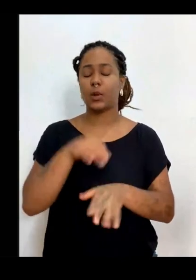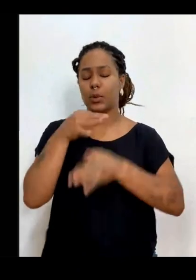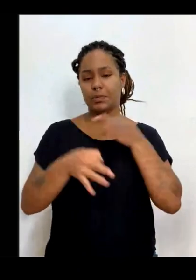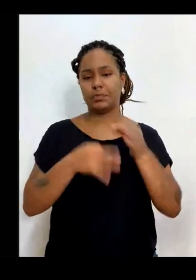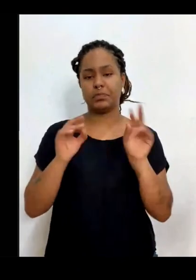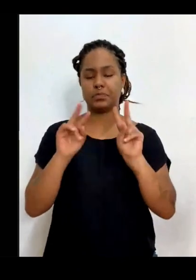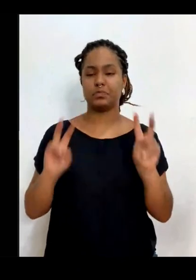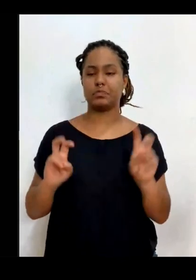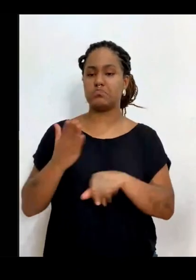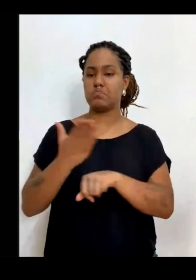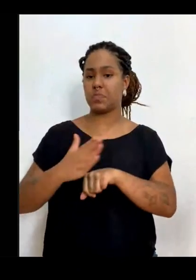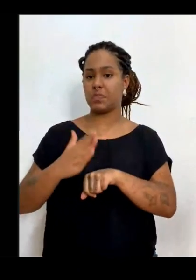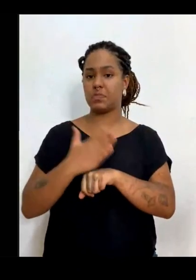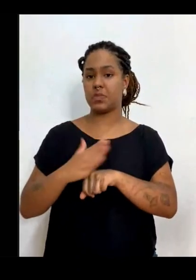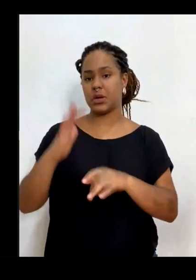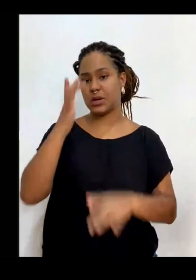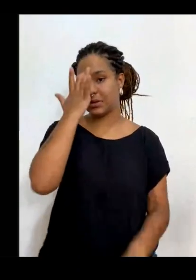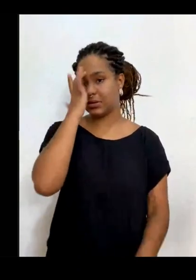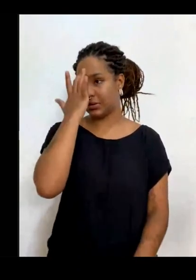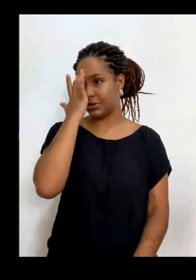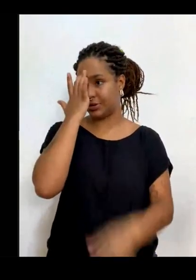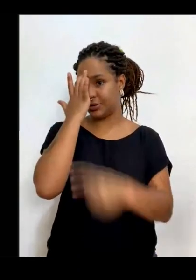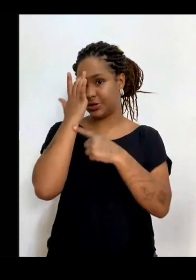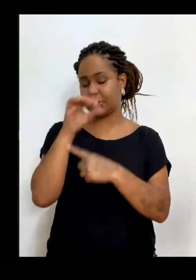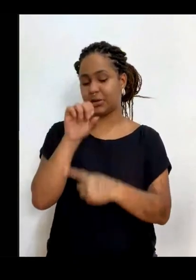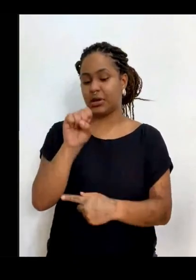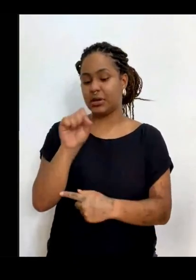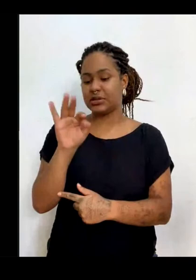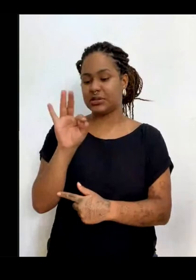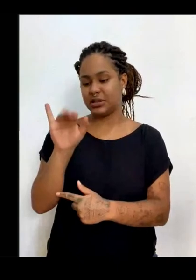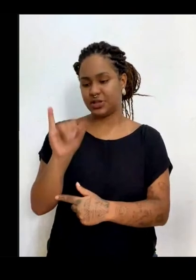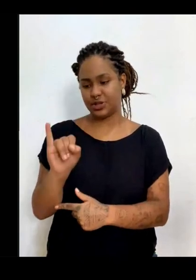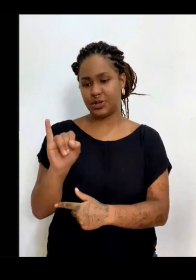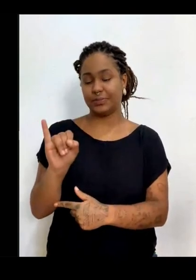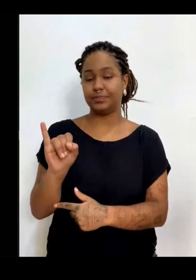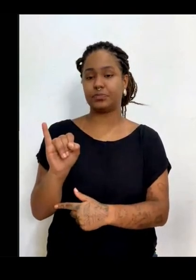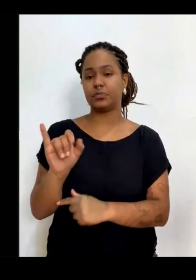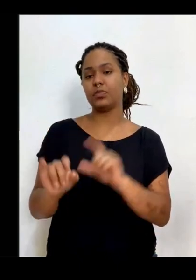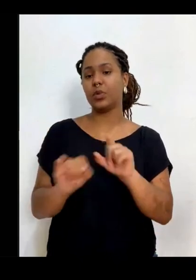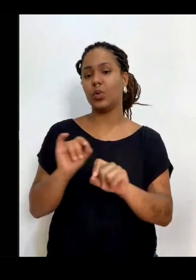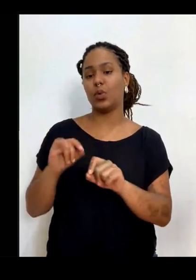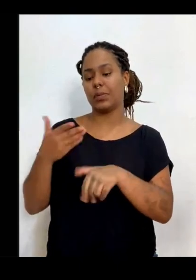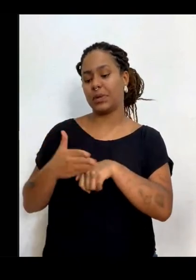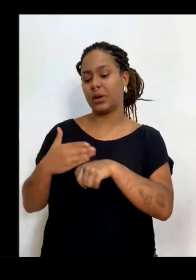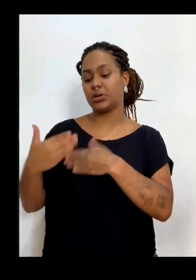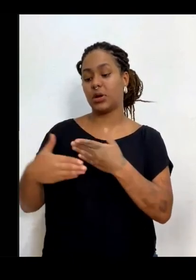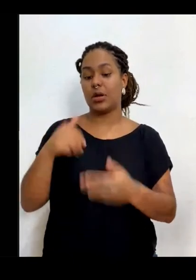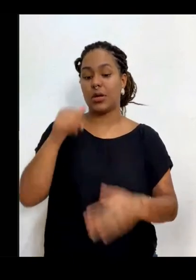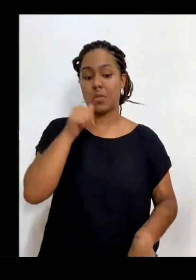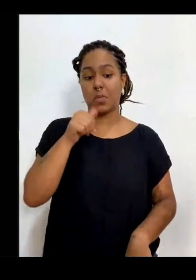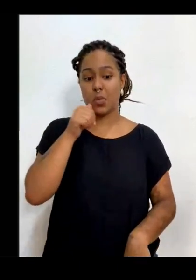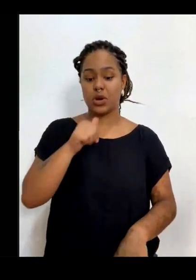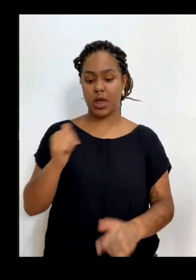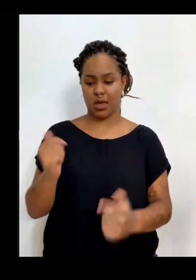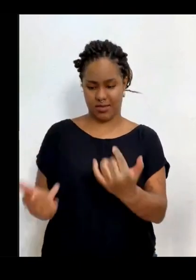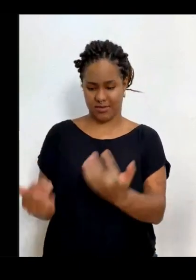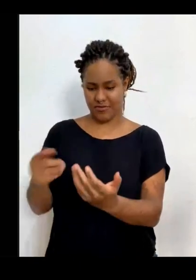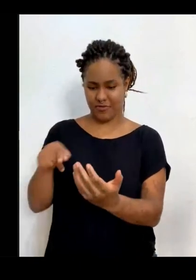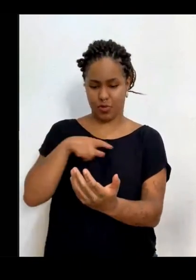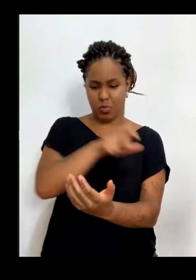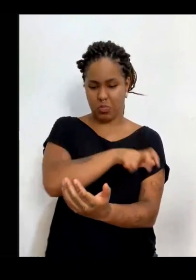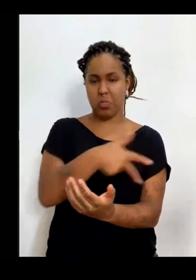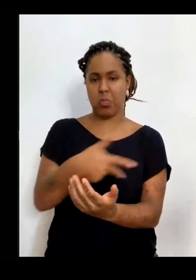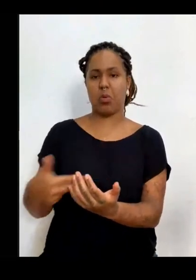a woman throwing herself into the Flames because she was so grief strippen by the death of her husband but now we know